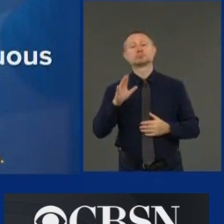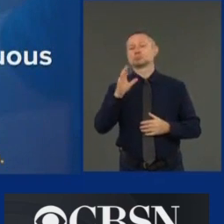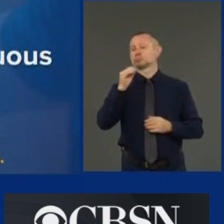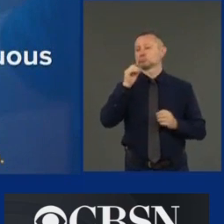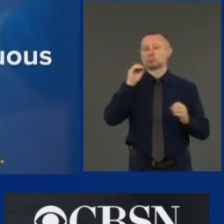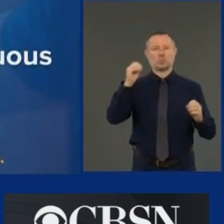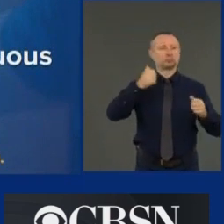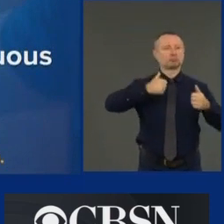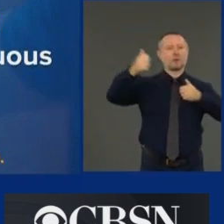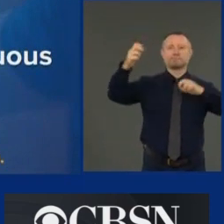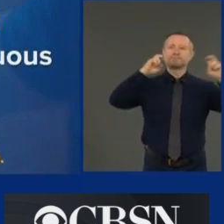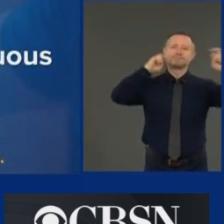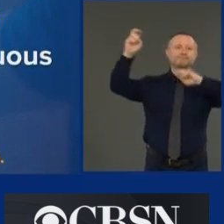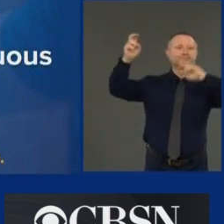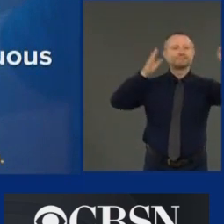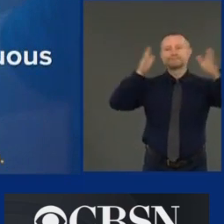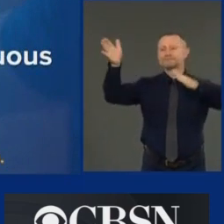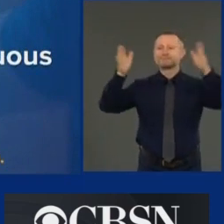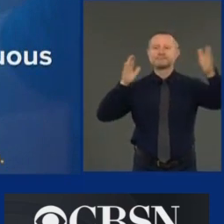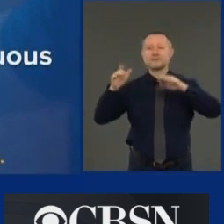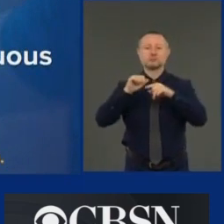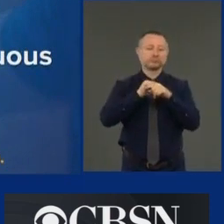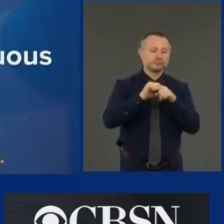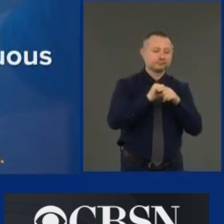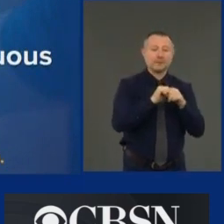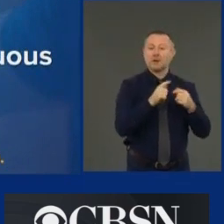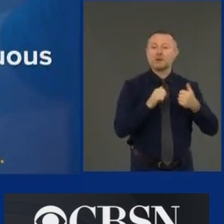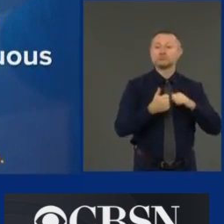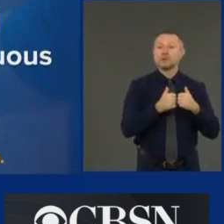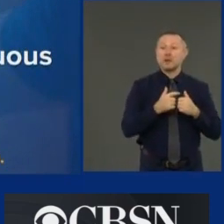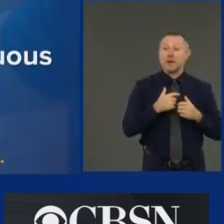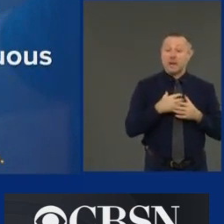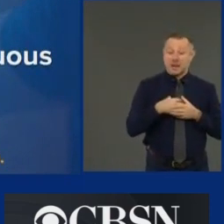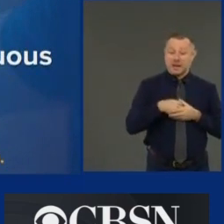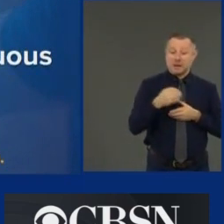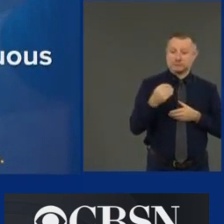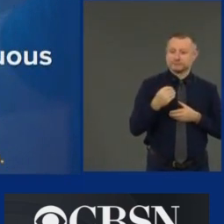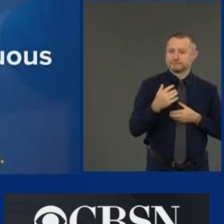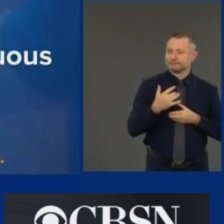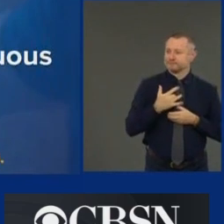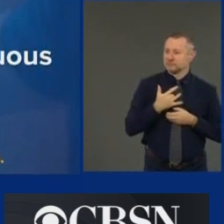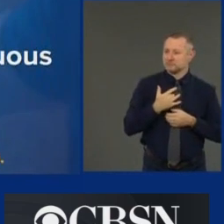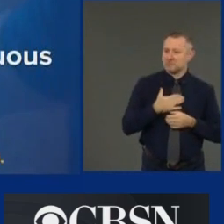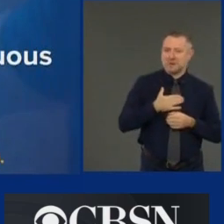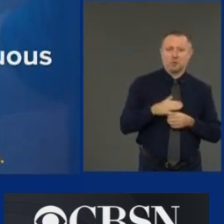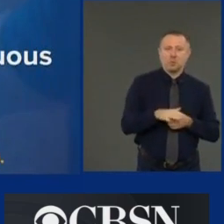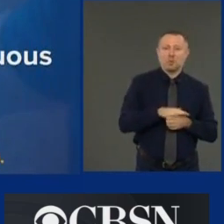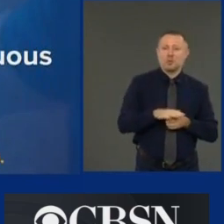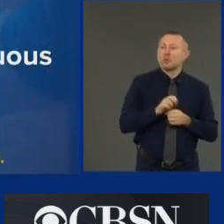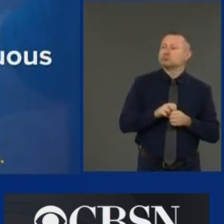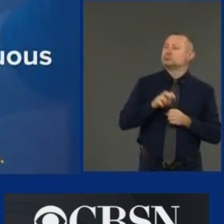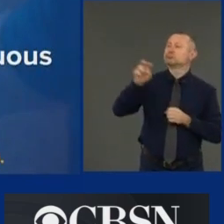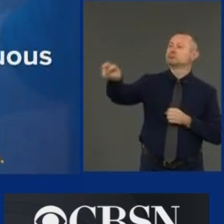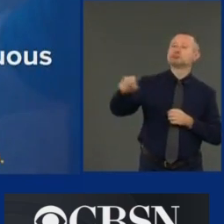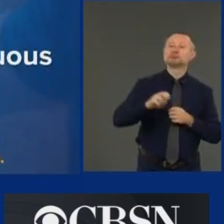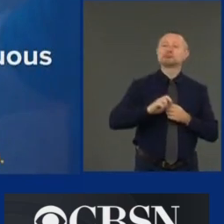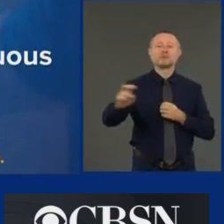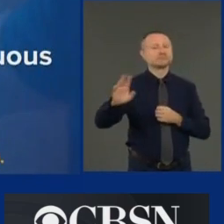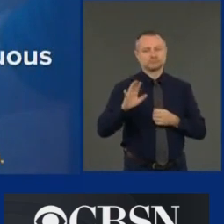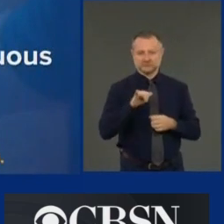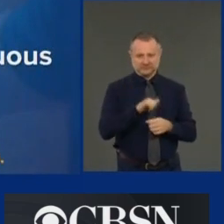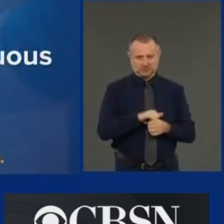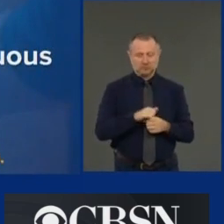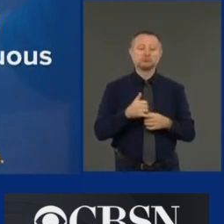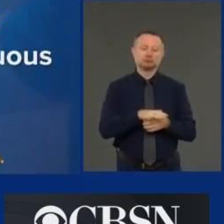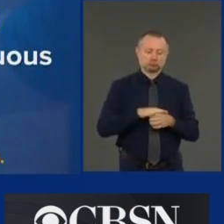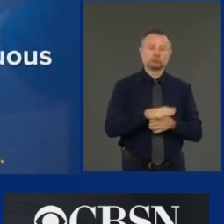or play permitted outside of the school's region. So a school can play in their region, they can play